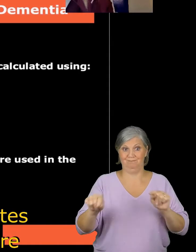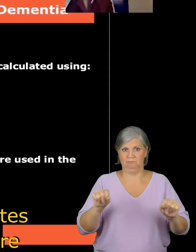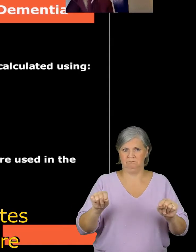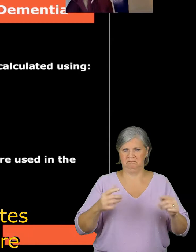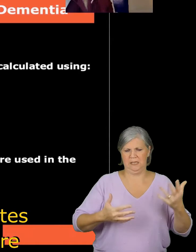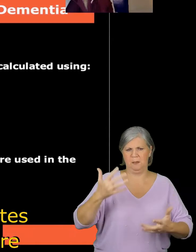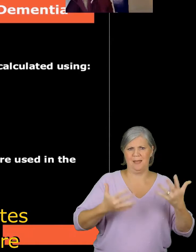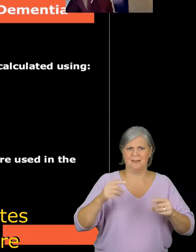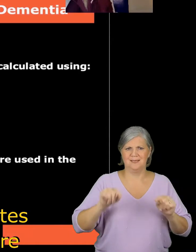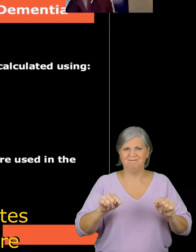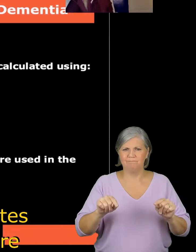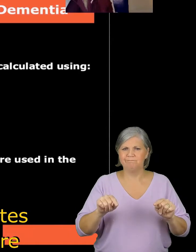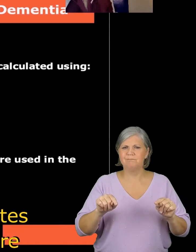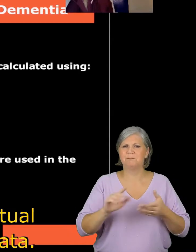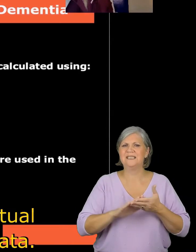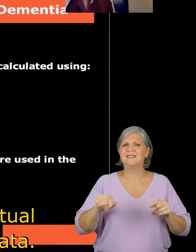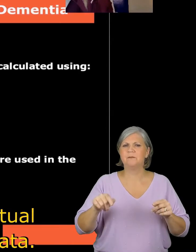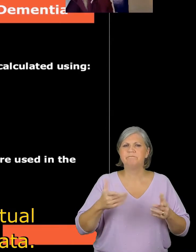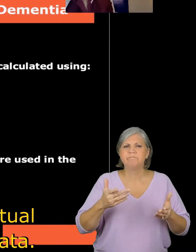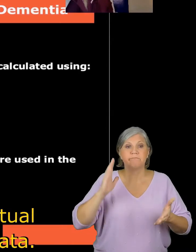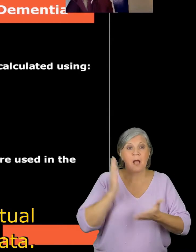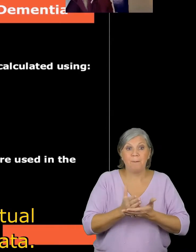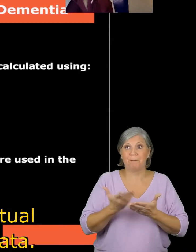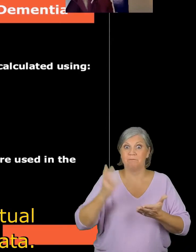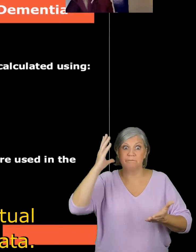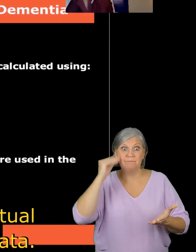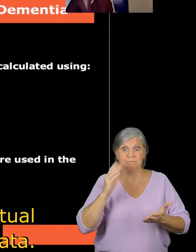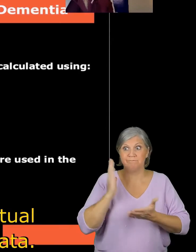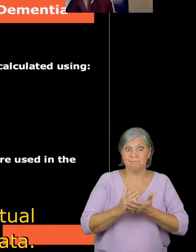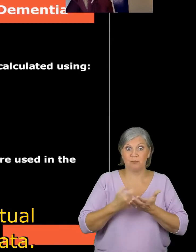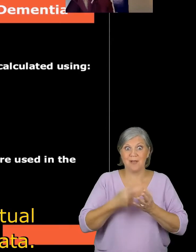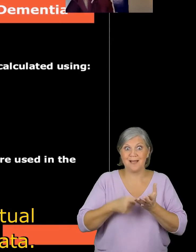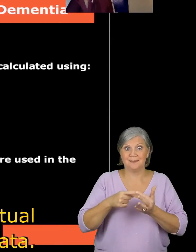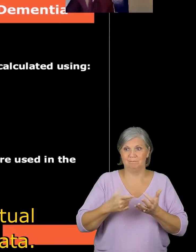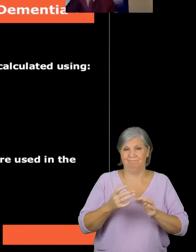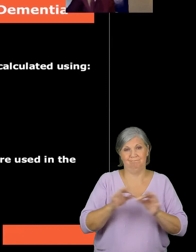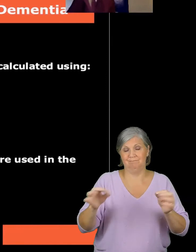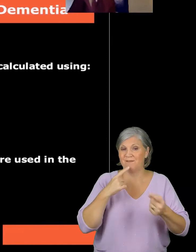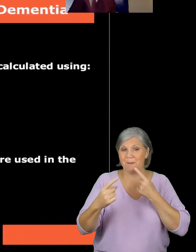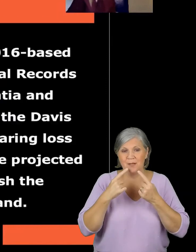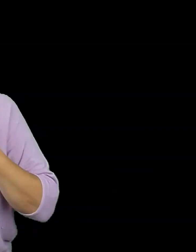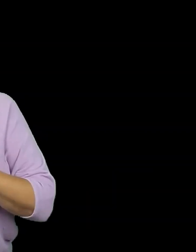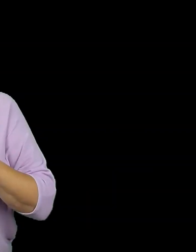the estimates from the Davis model were used in the absence of actual hearing loss prevalence data.